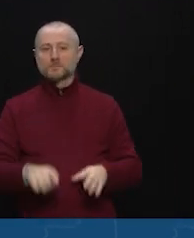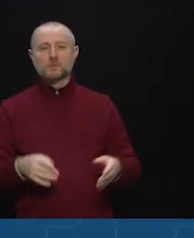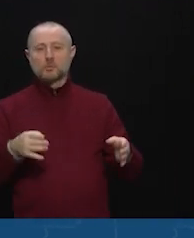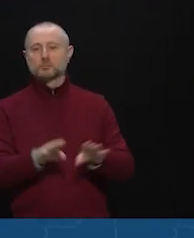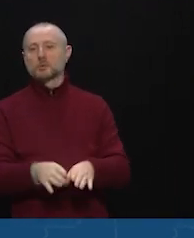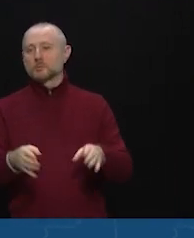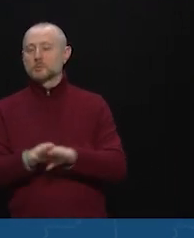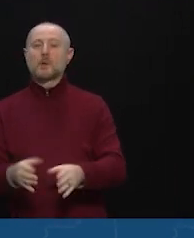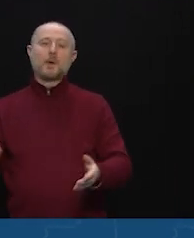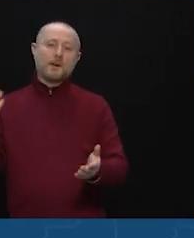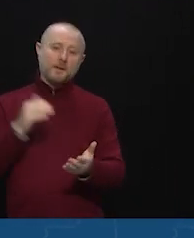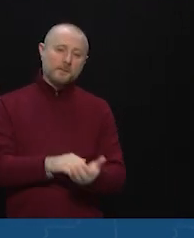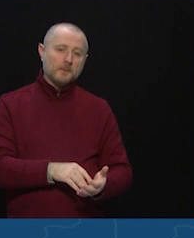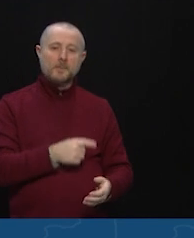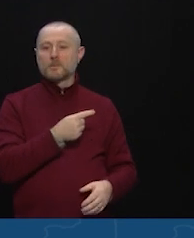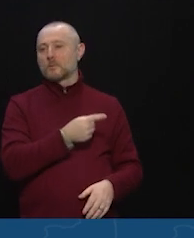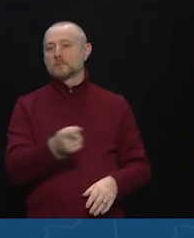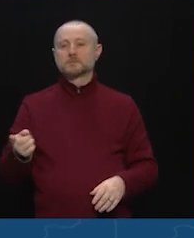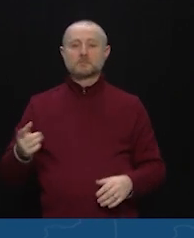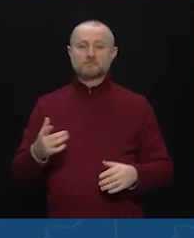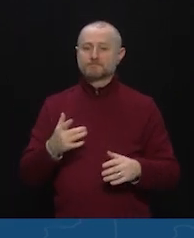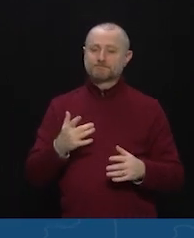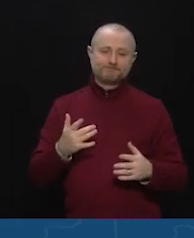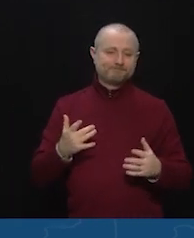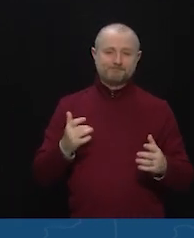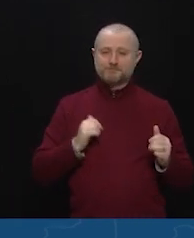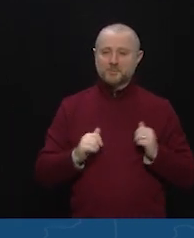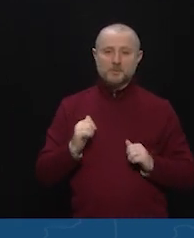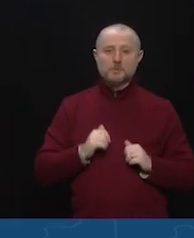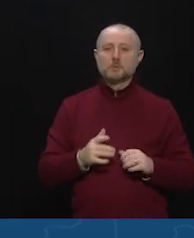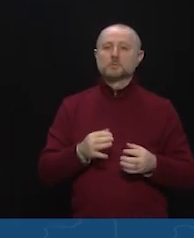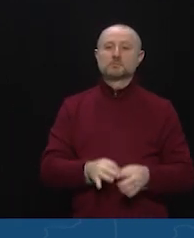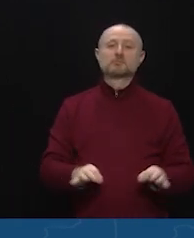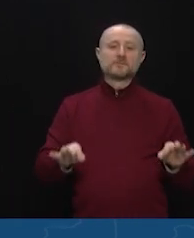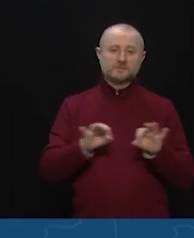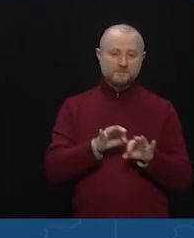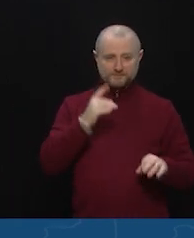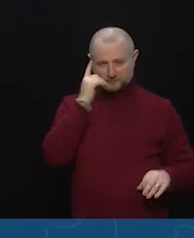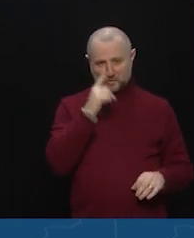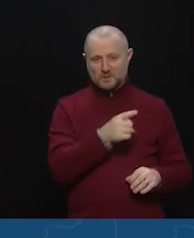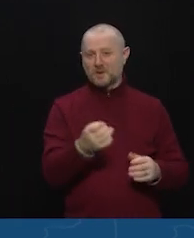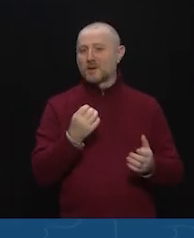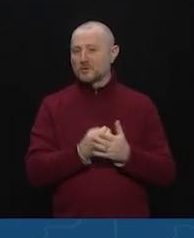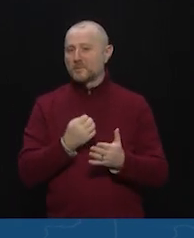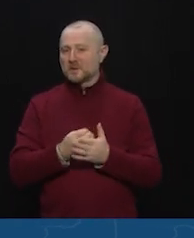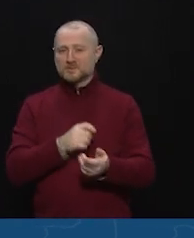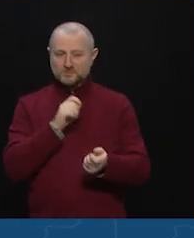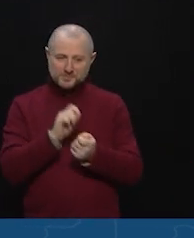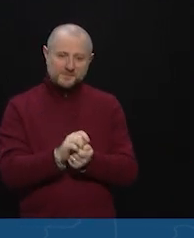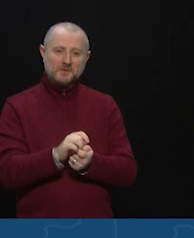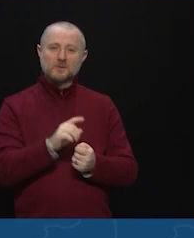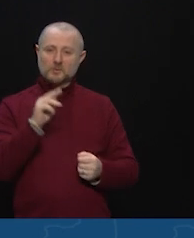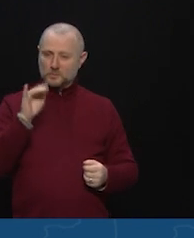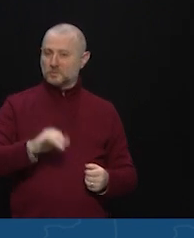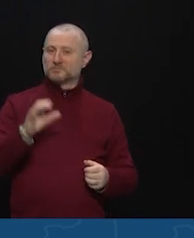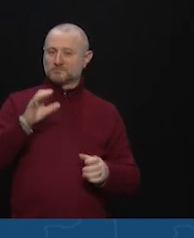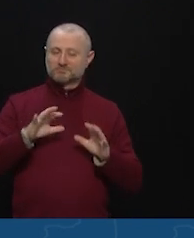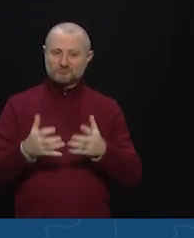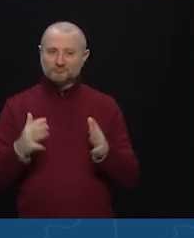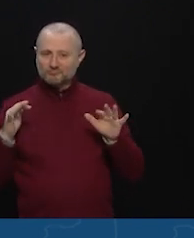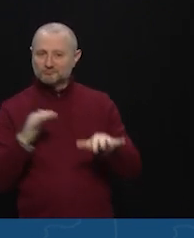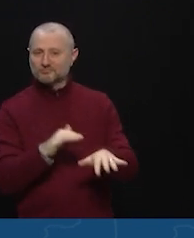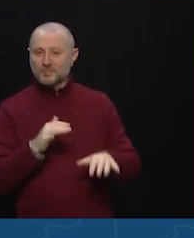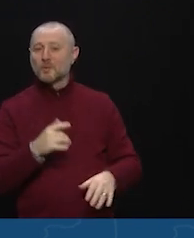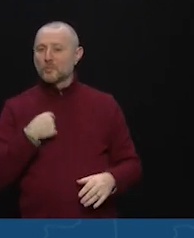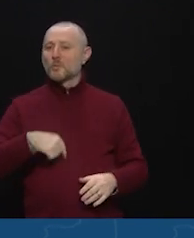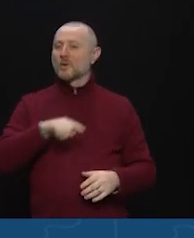and those venues are critical for the economy, particularly in the downstate region. So while we're making, again, all of these